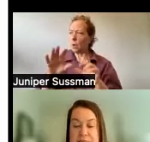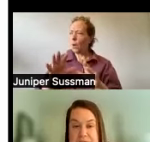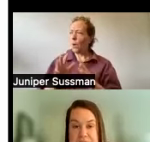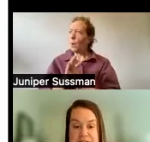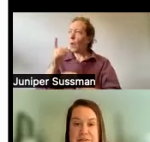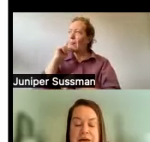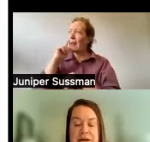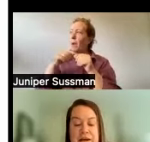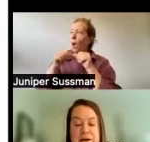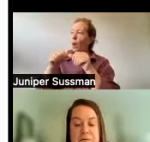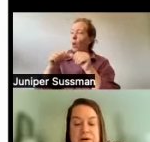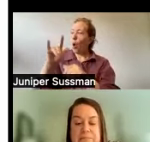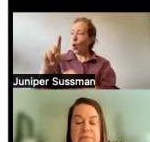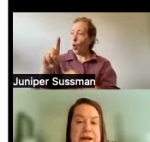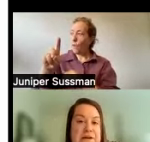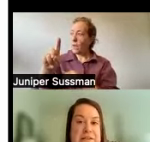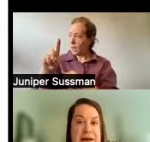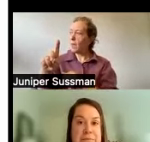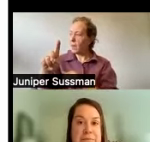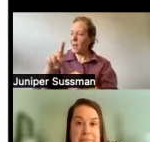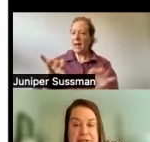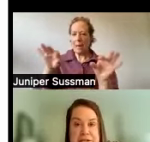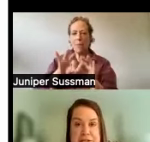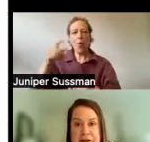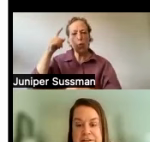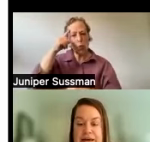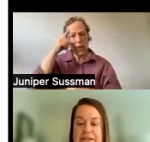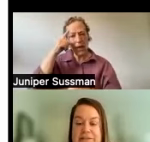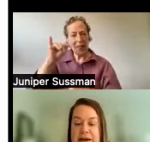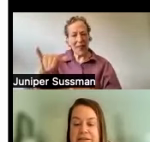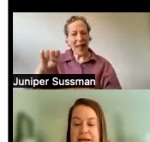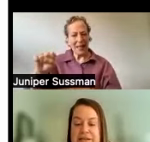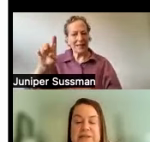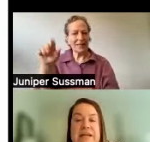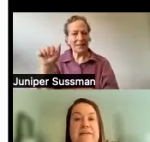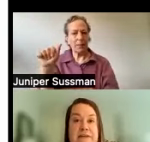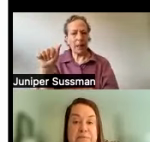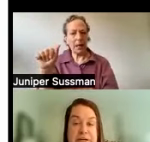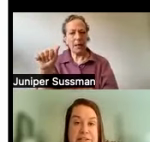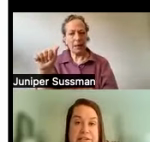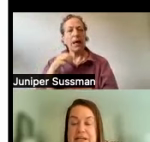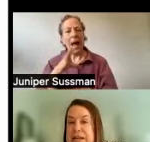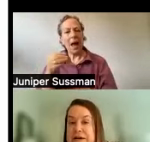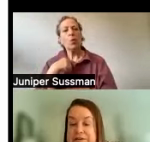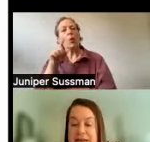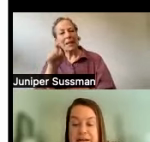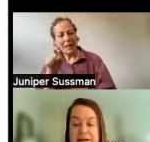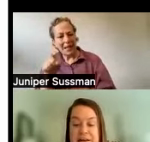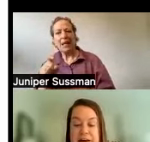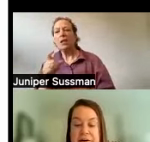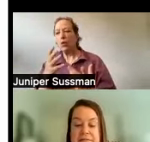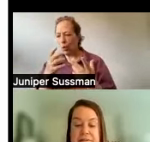of disability, so that we're all prepared to help our patients and our clients navigate, get the legal protections and then